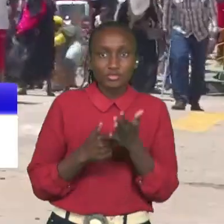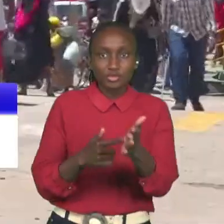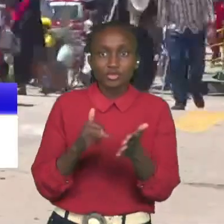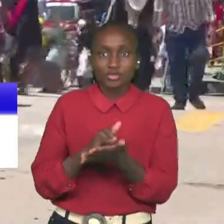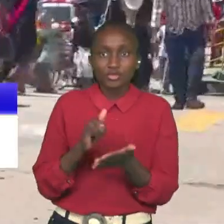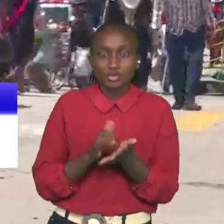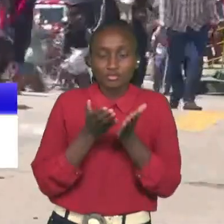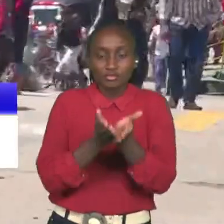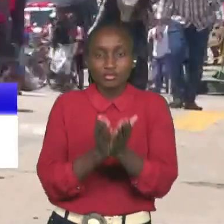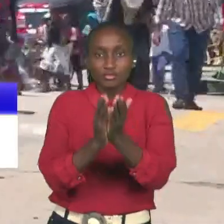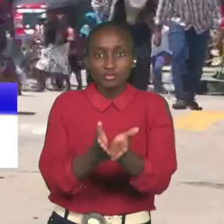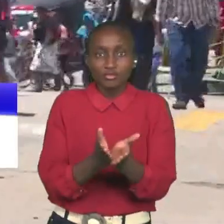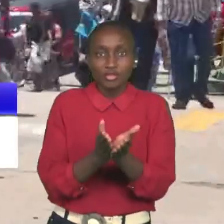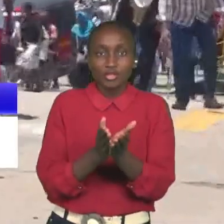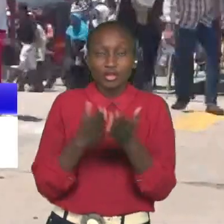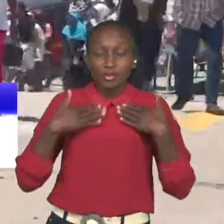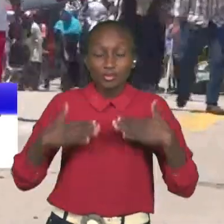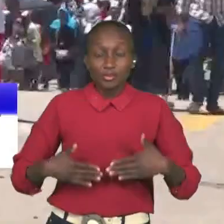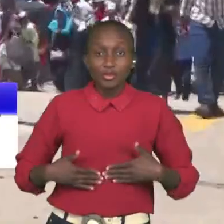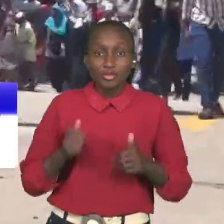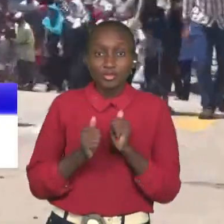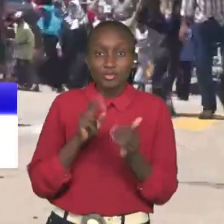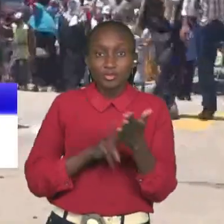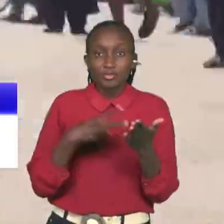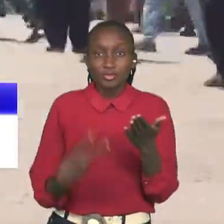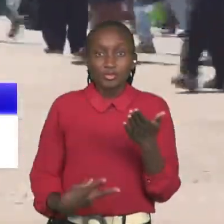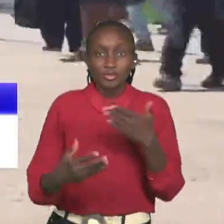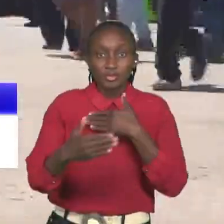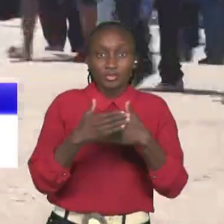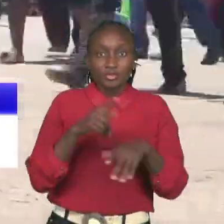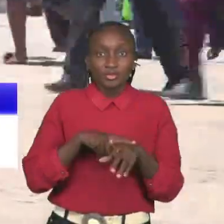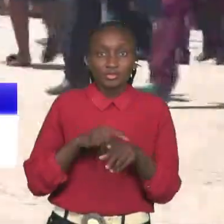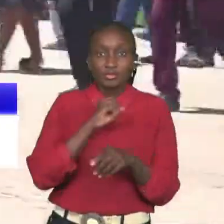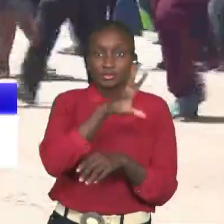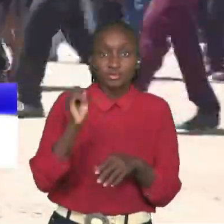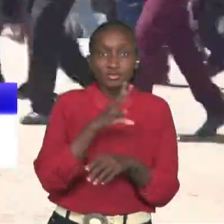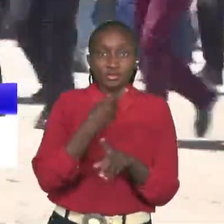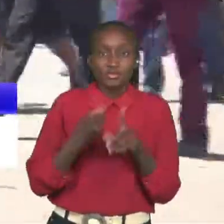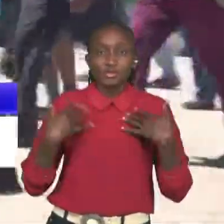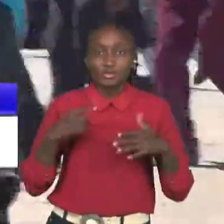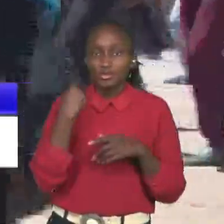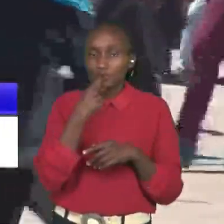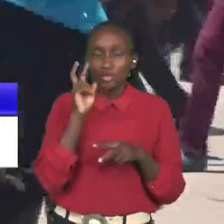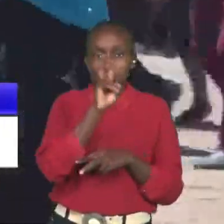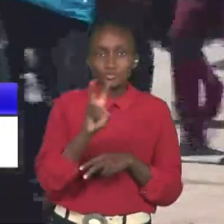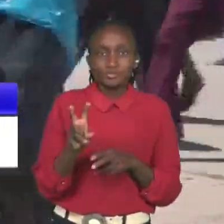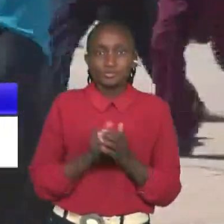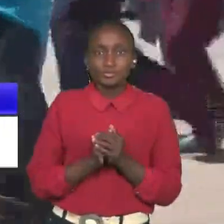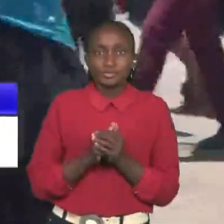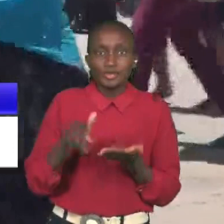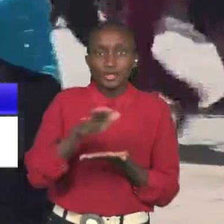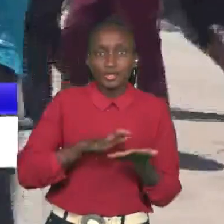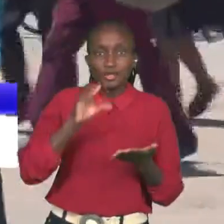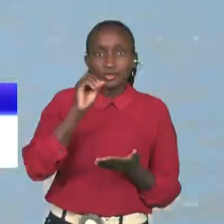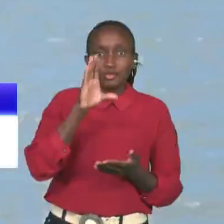car floating halfway on the ocean as it sunk within seconds amid screams from onlookers. Likoni OCPD Benjamin Rutich